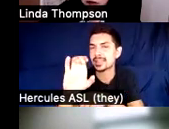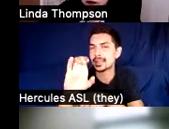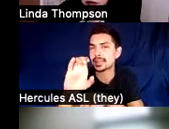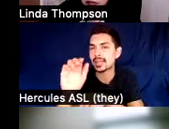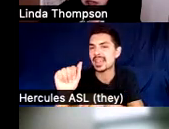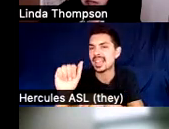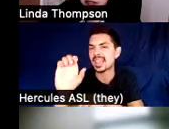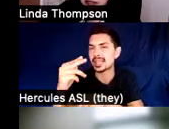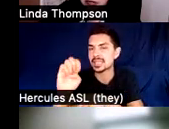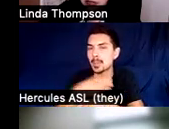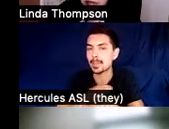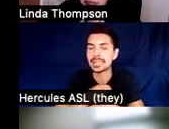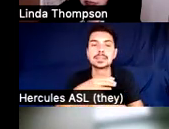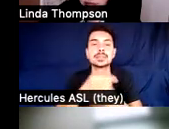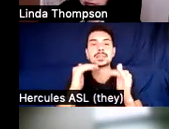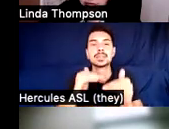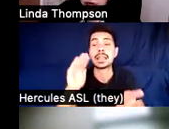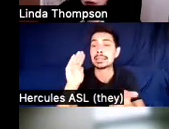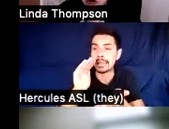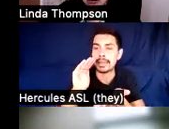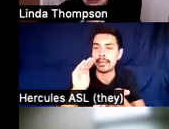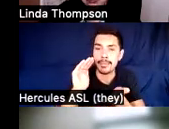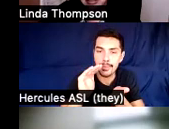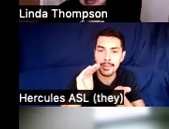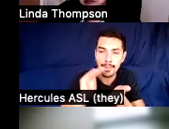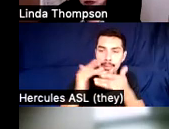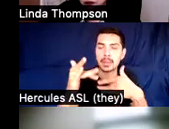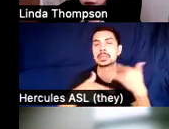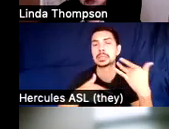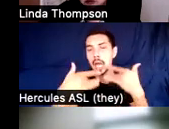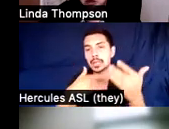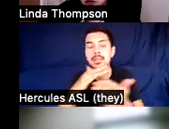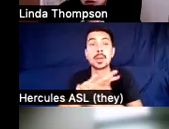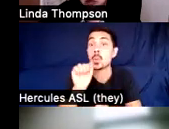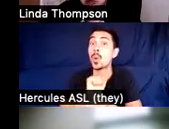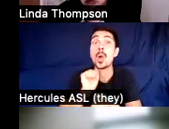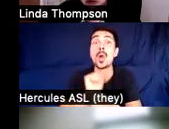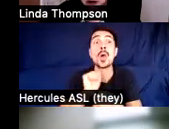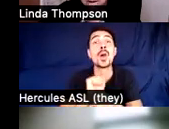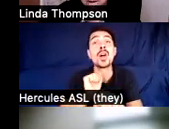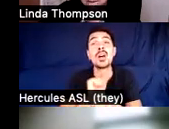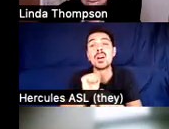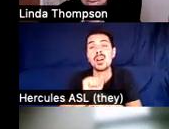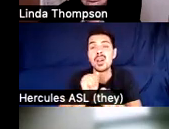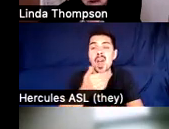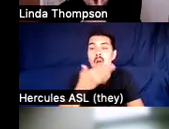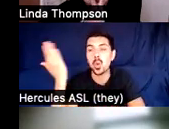also feeling less and less excited or less fulfilled by work.